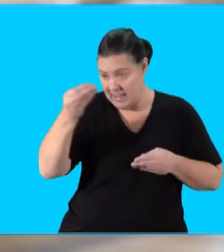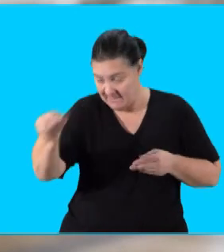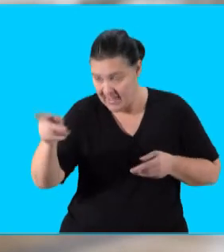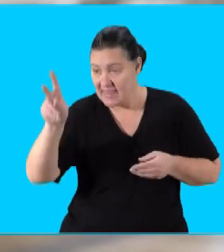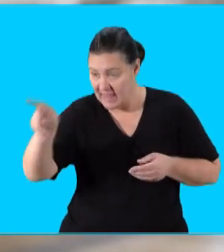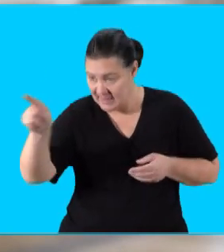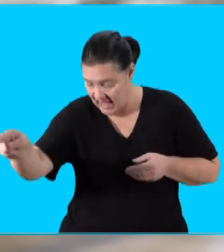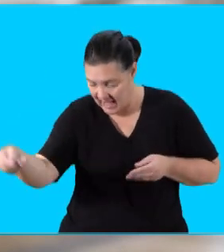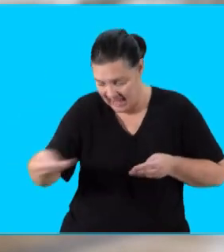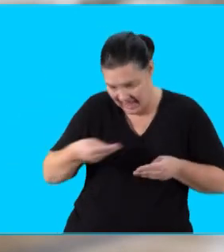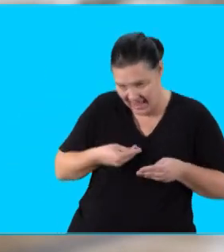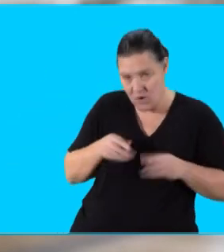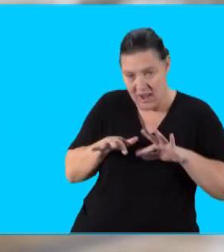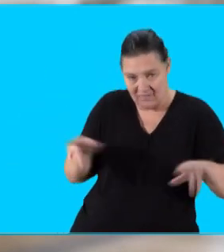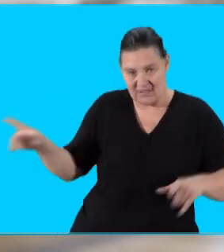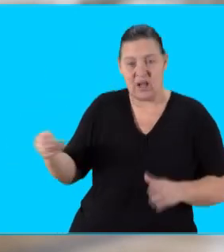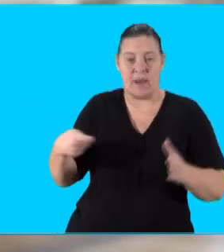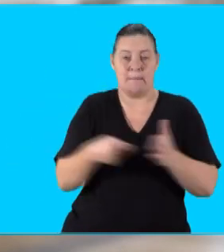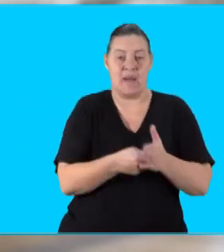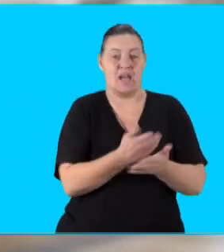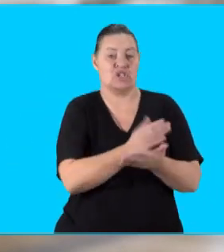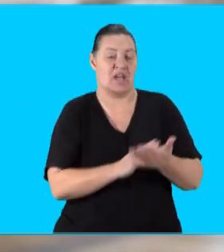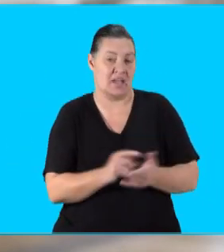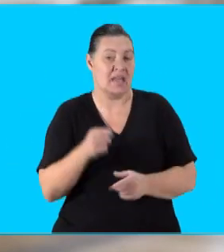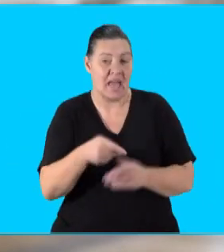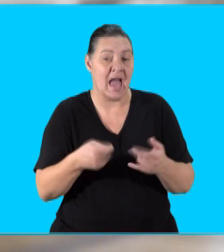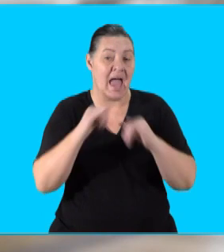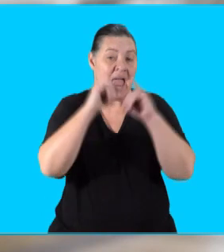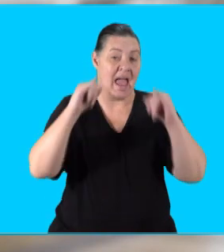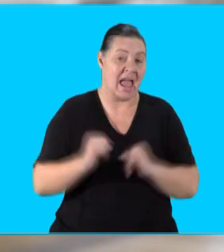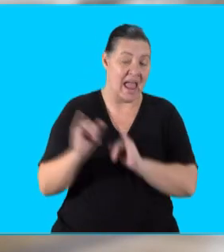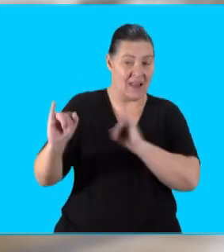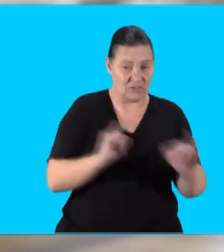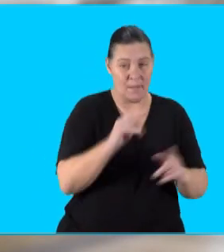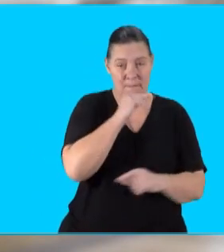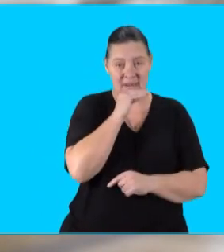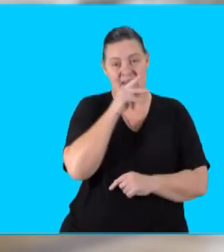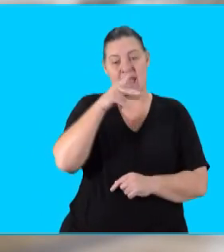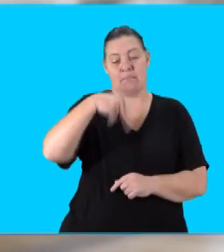an invitation to the public to come and buy shares. That invitation would be our prospectus.